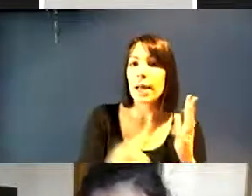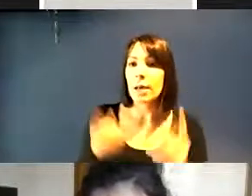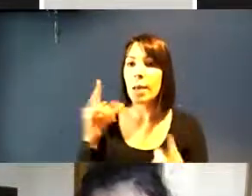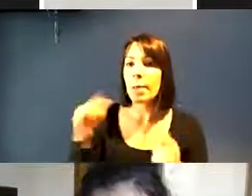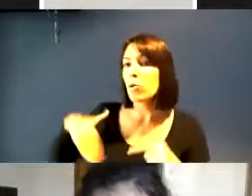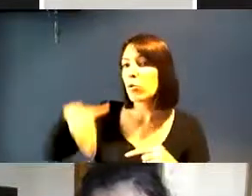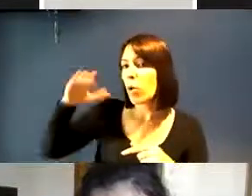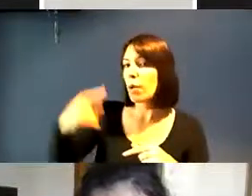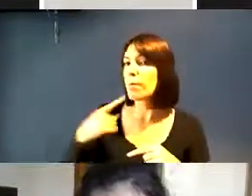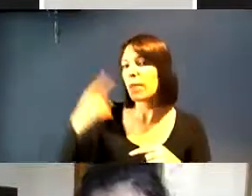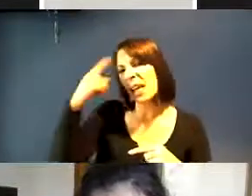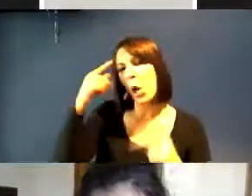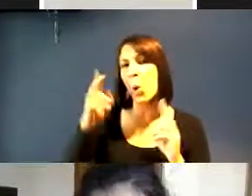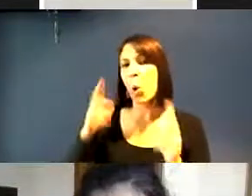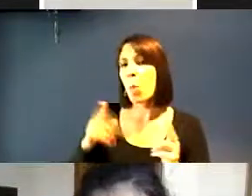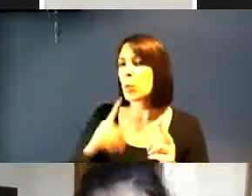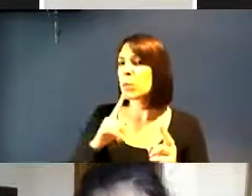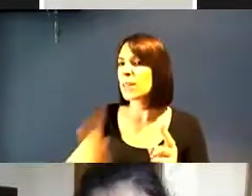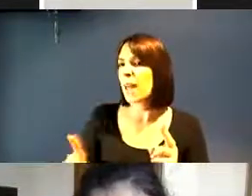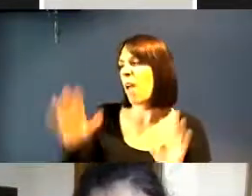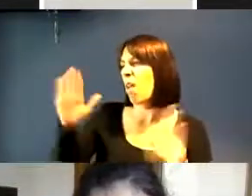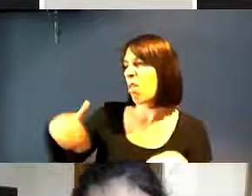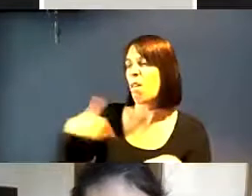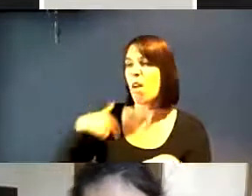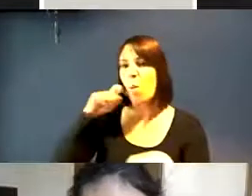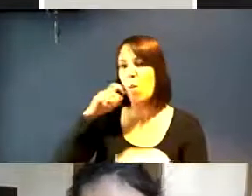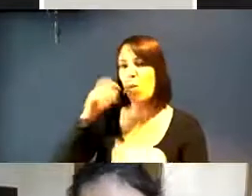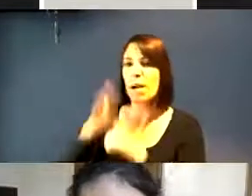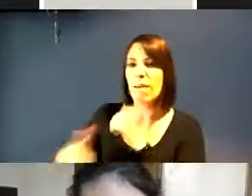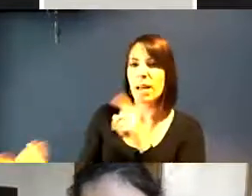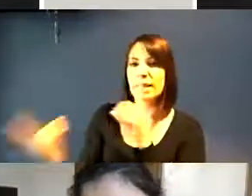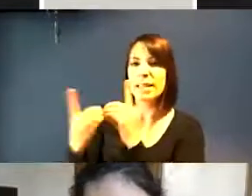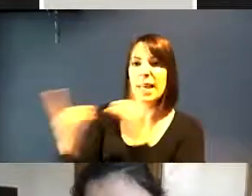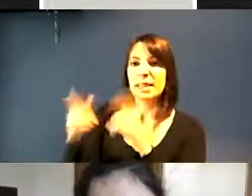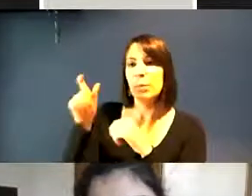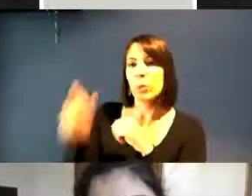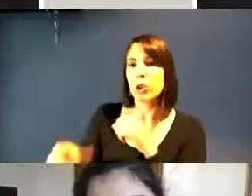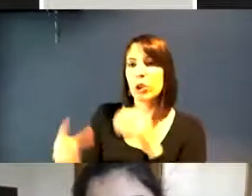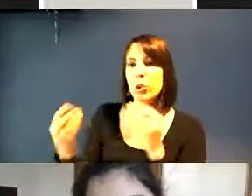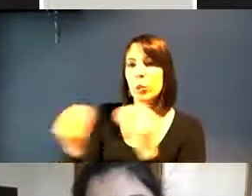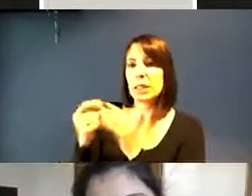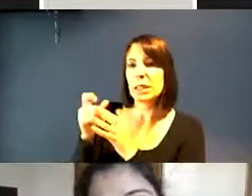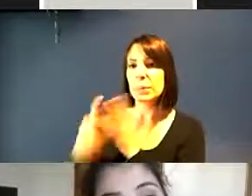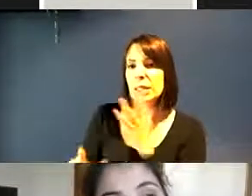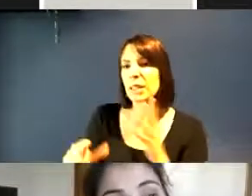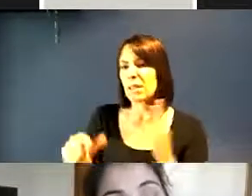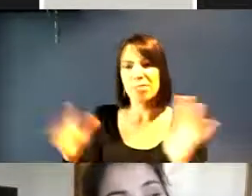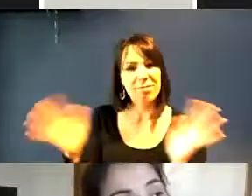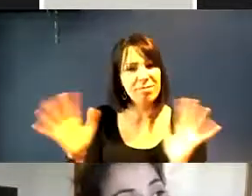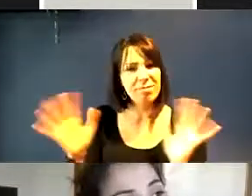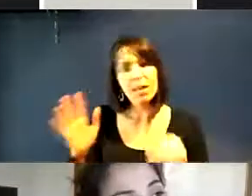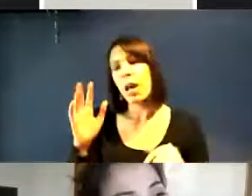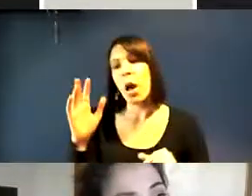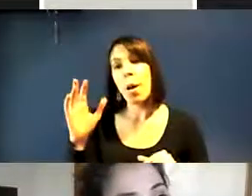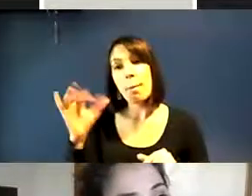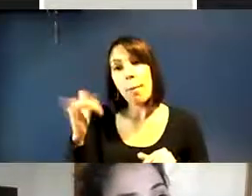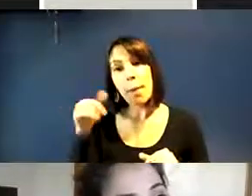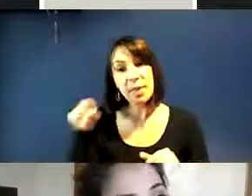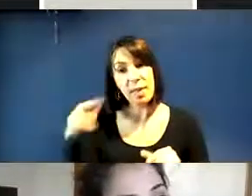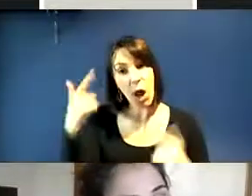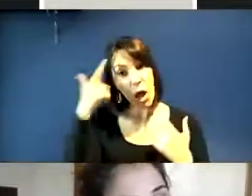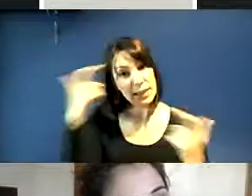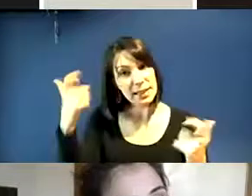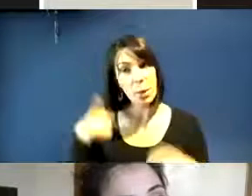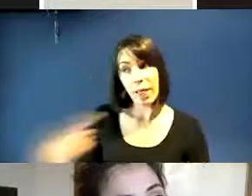that. And even though we know these ideas aren't what we truly think or value,